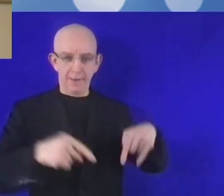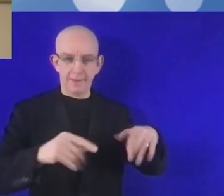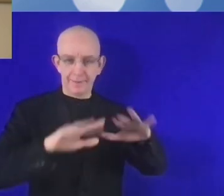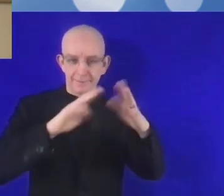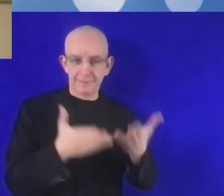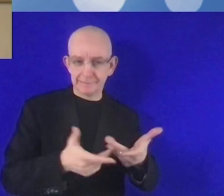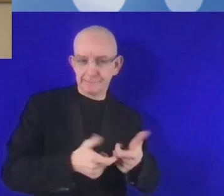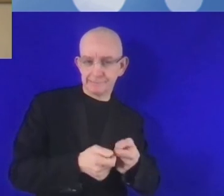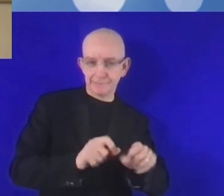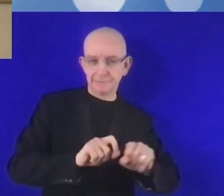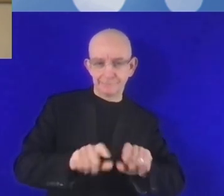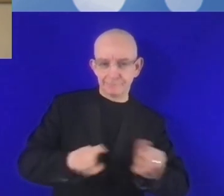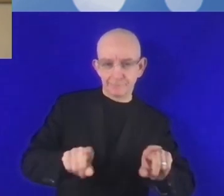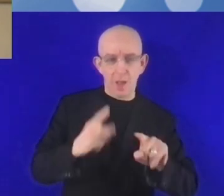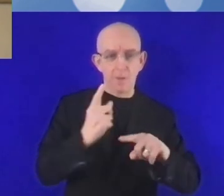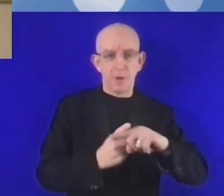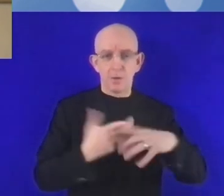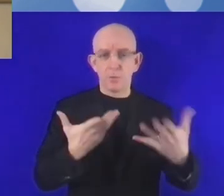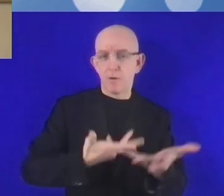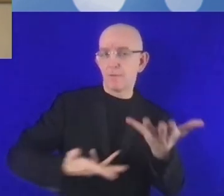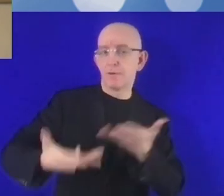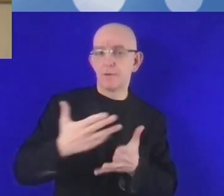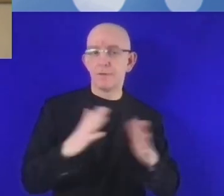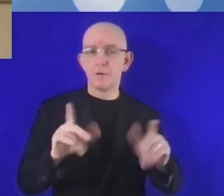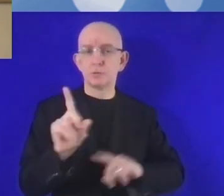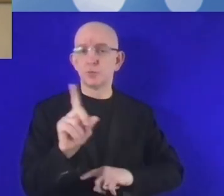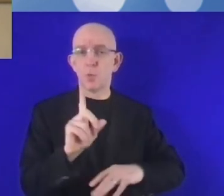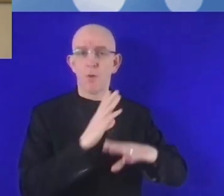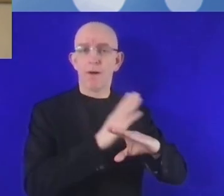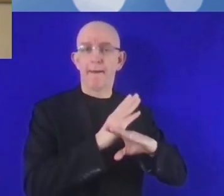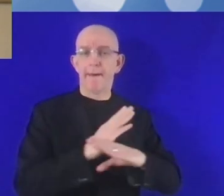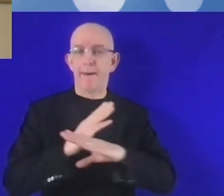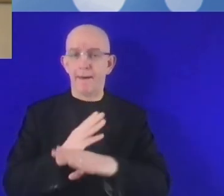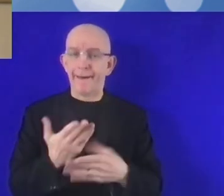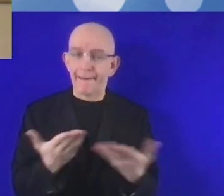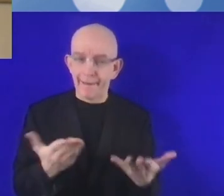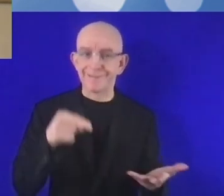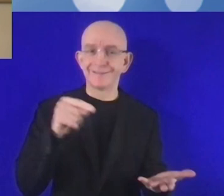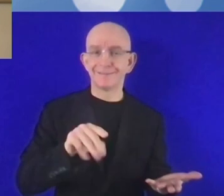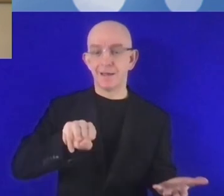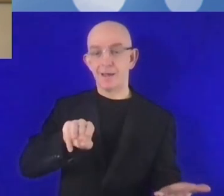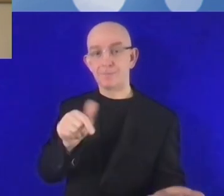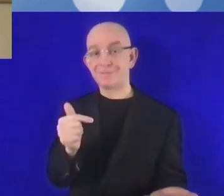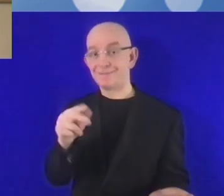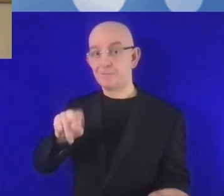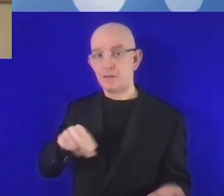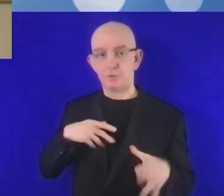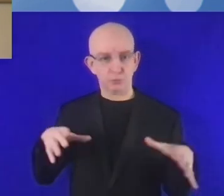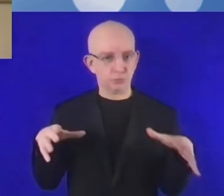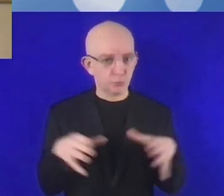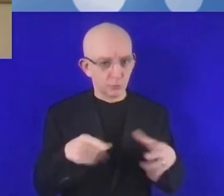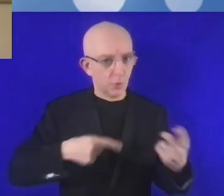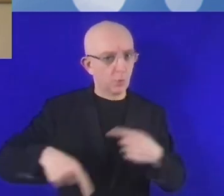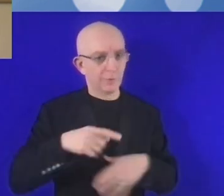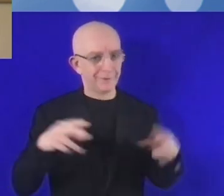playing to enable more and more people to connect to the internet and remain digitally included. You know, we serve close on